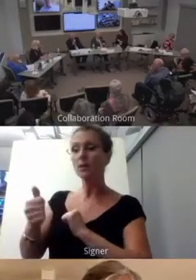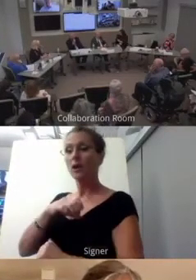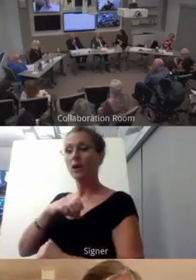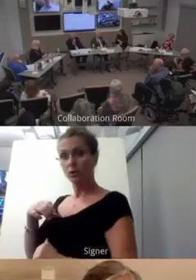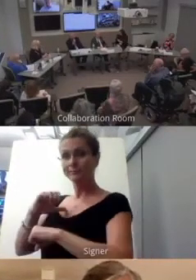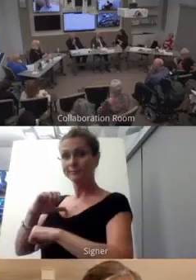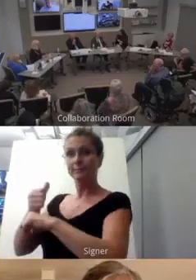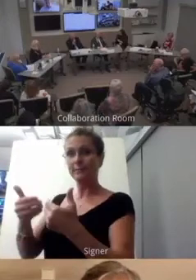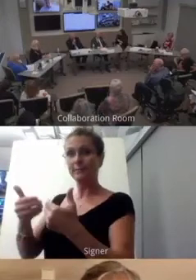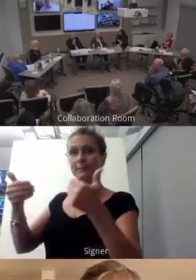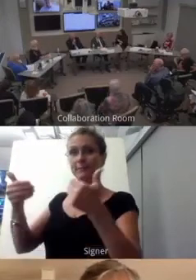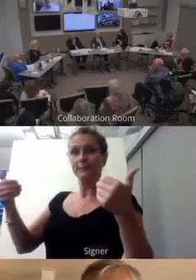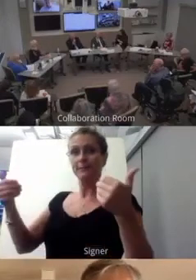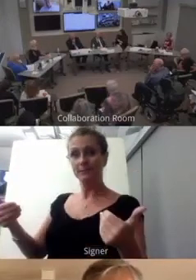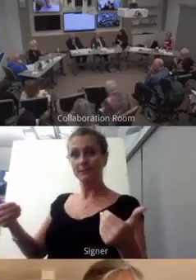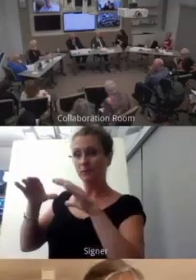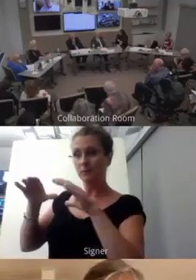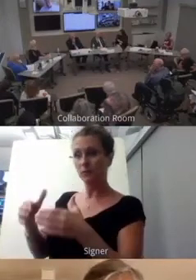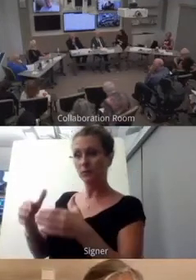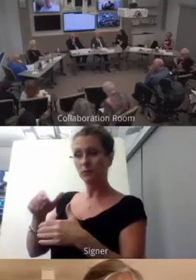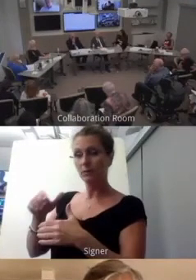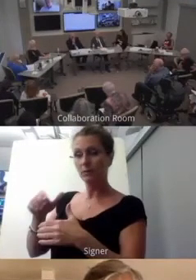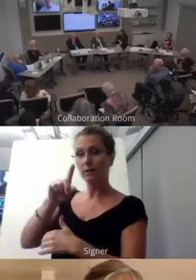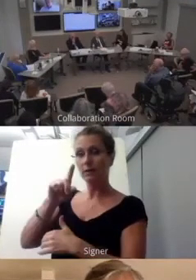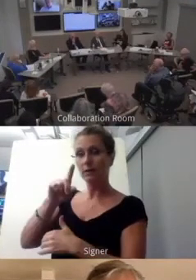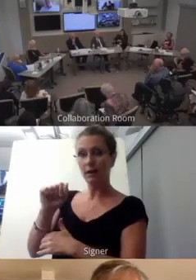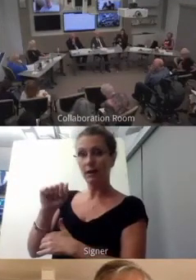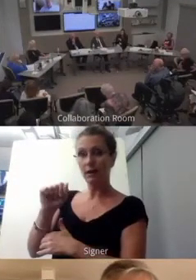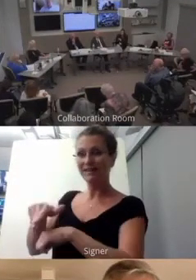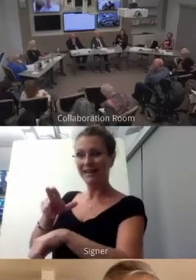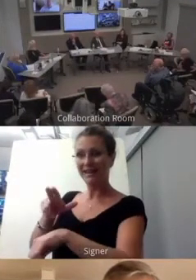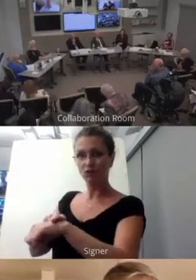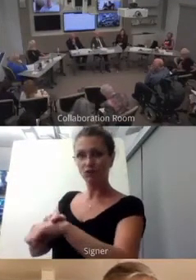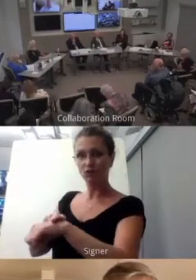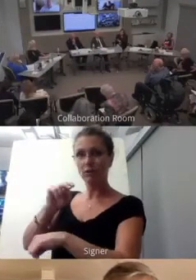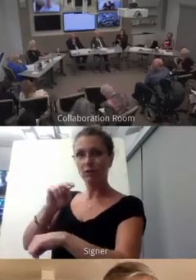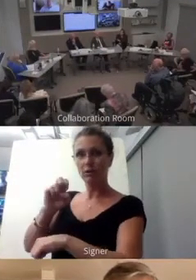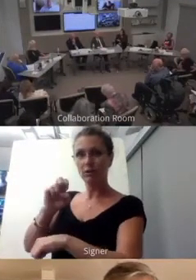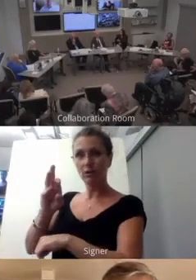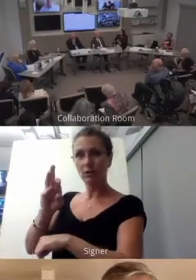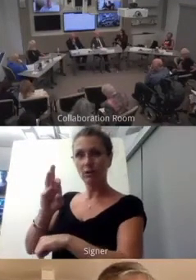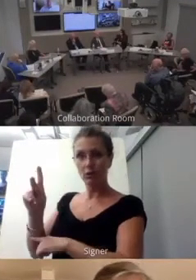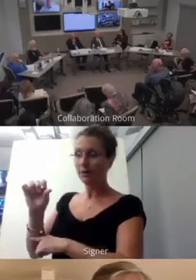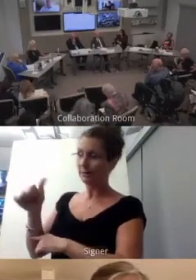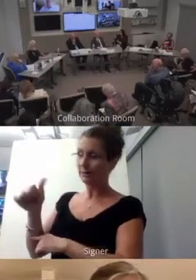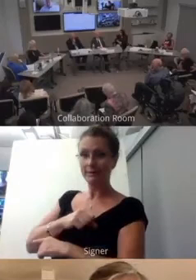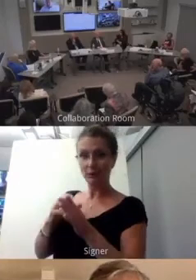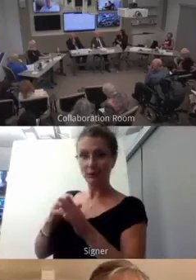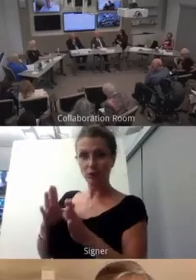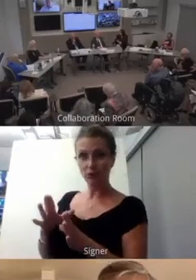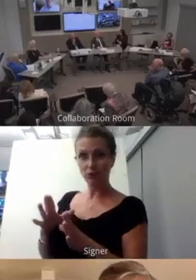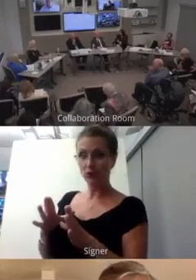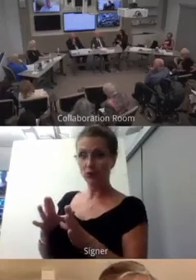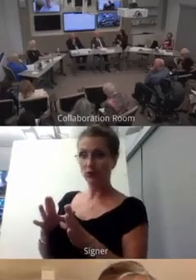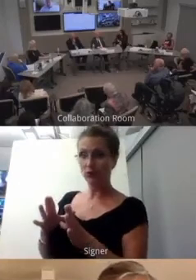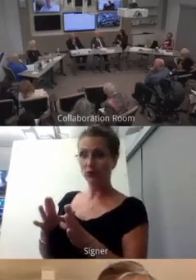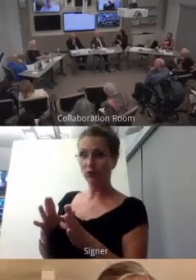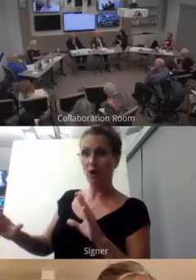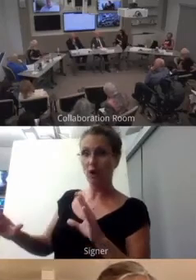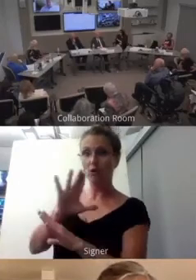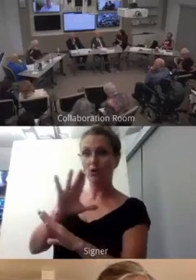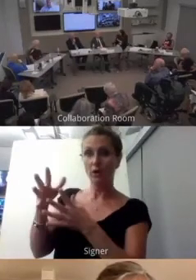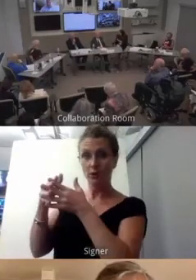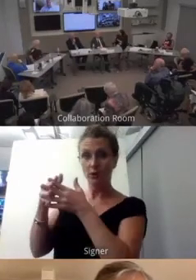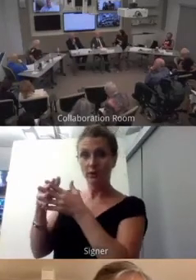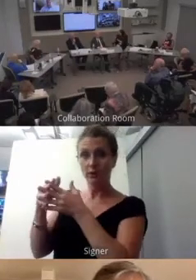Network. There are 10 centers around the country that are work with the government, but are really independent of the government,